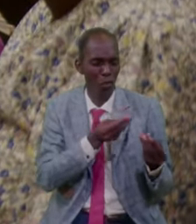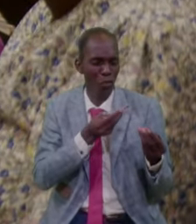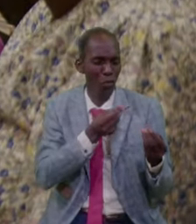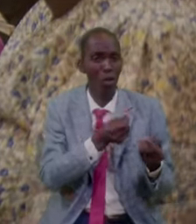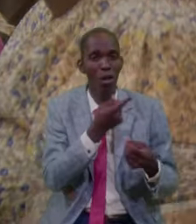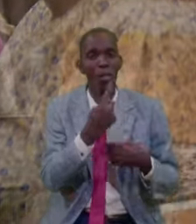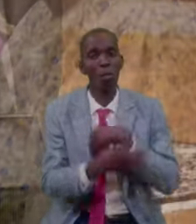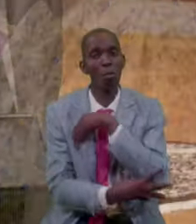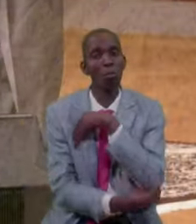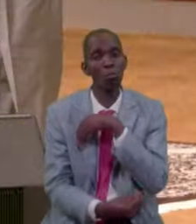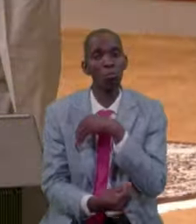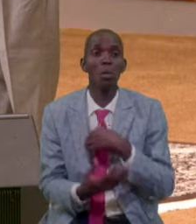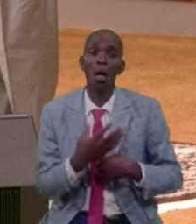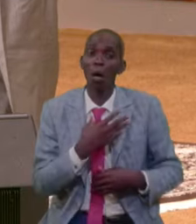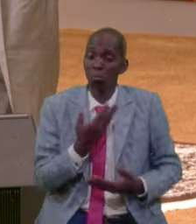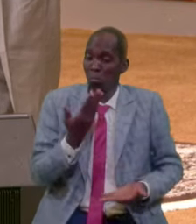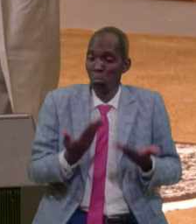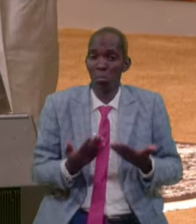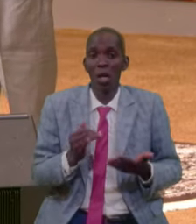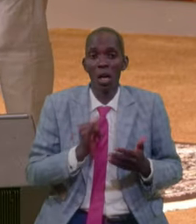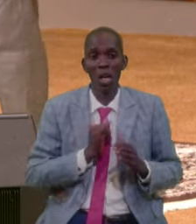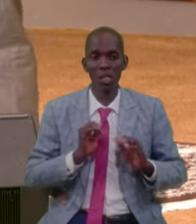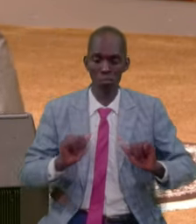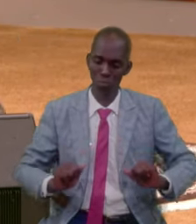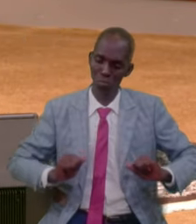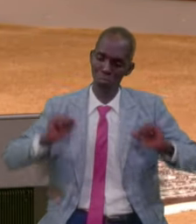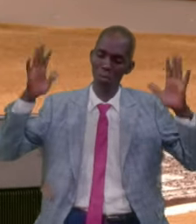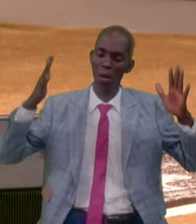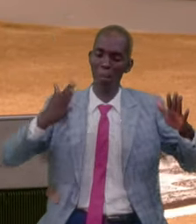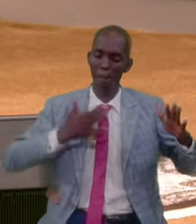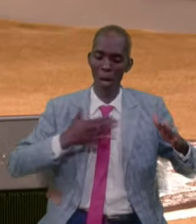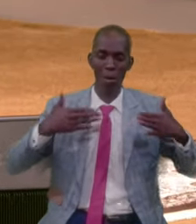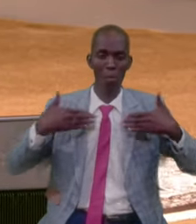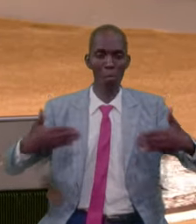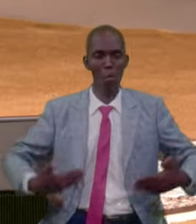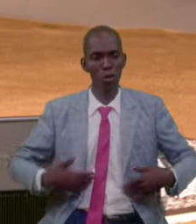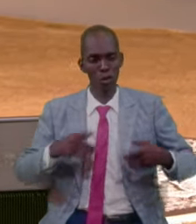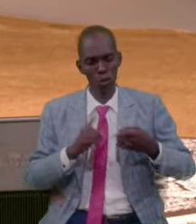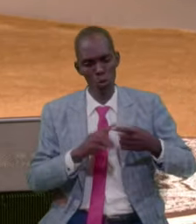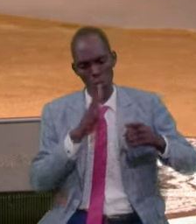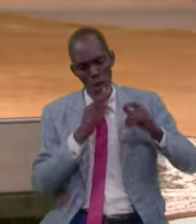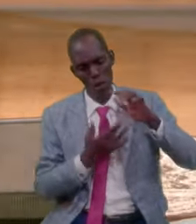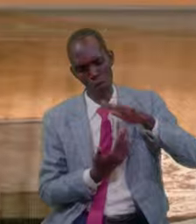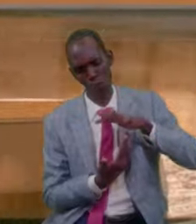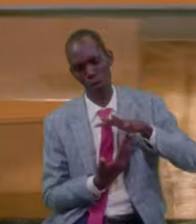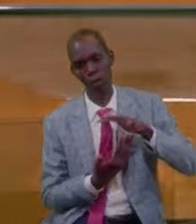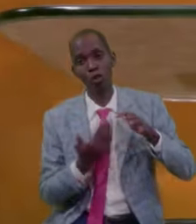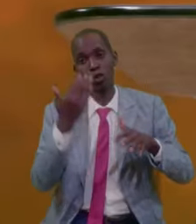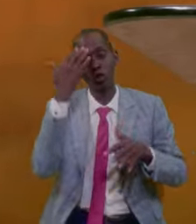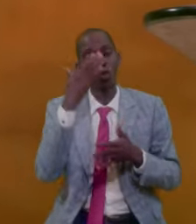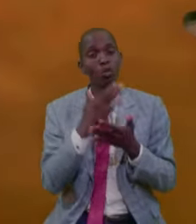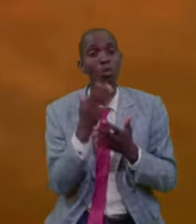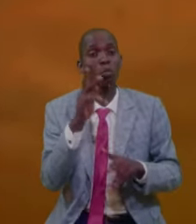give my body to be burned. You know, there are people that are fanatical. And if there's